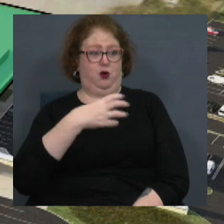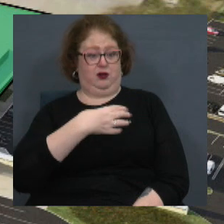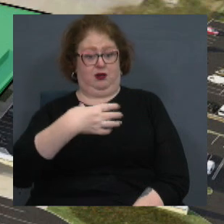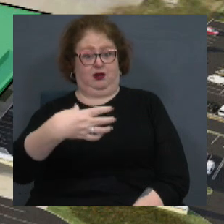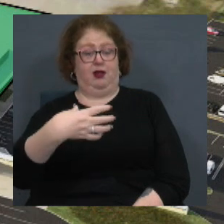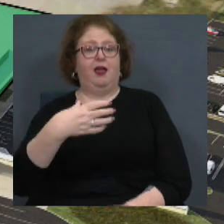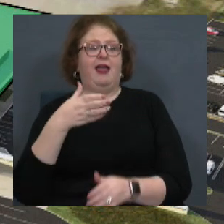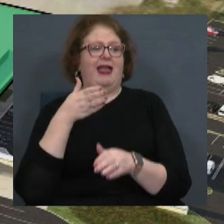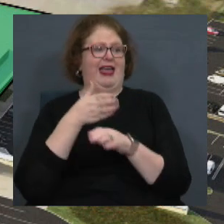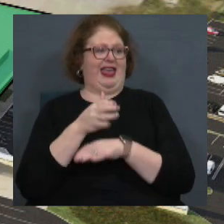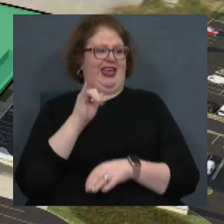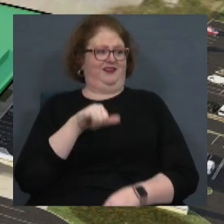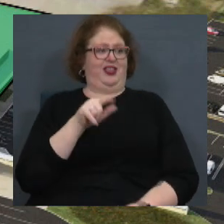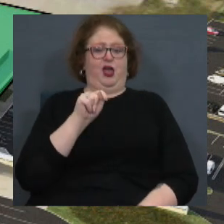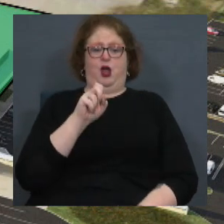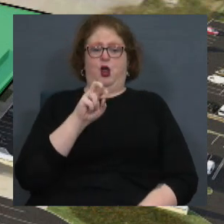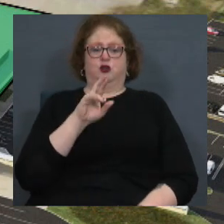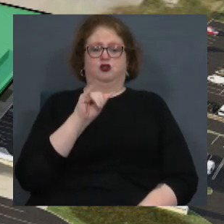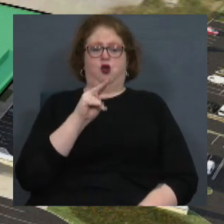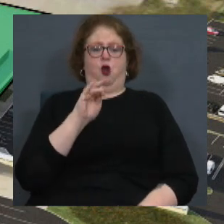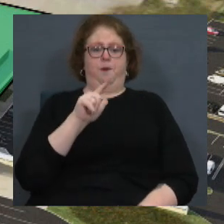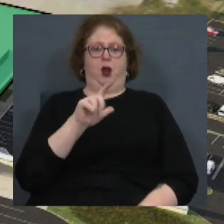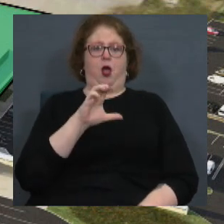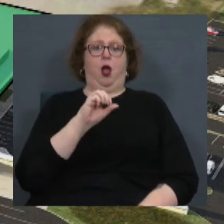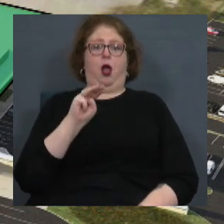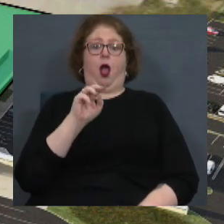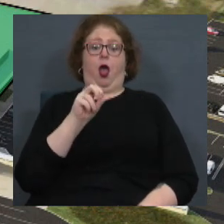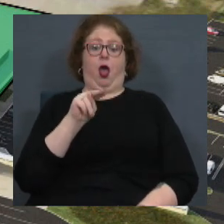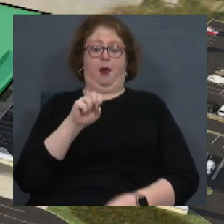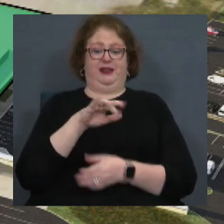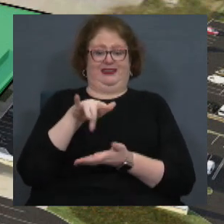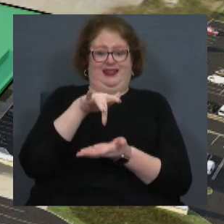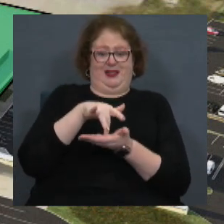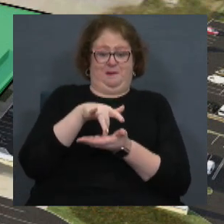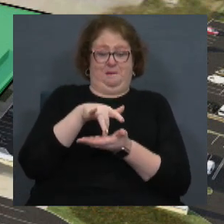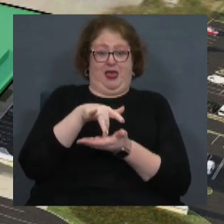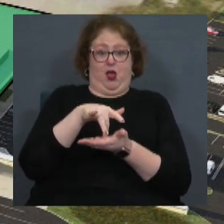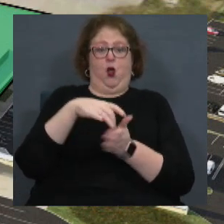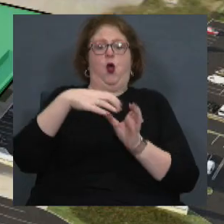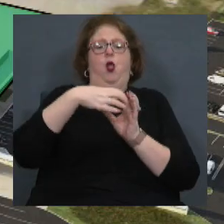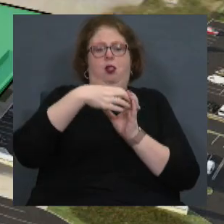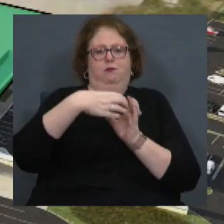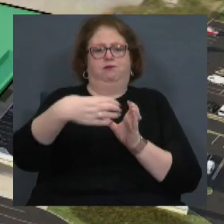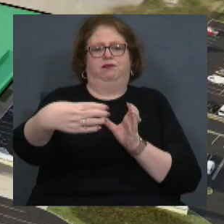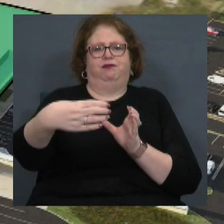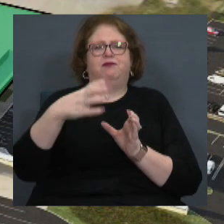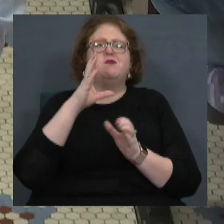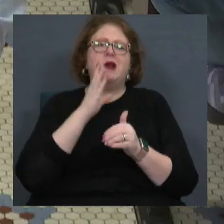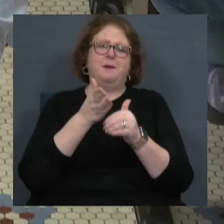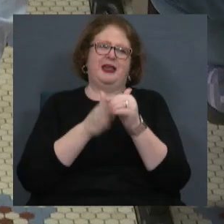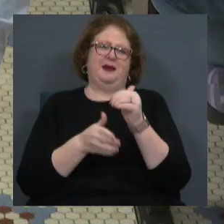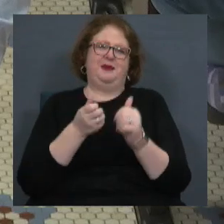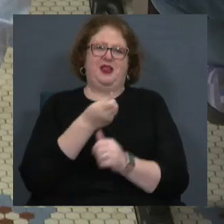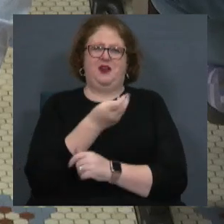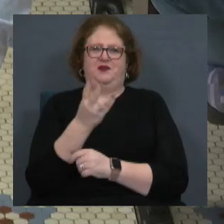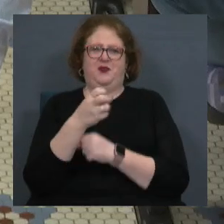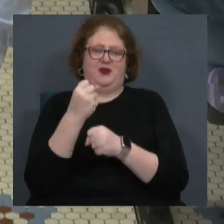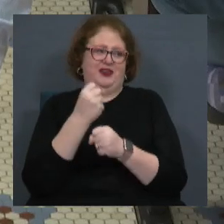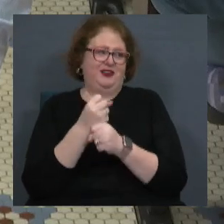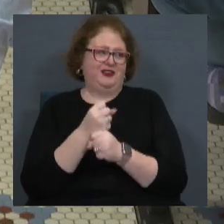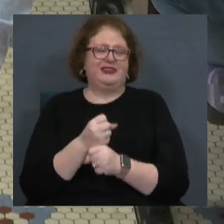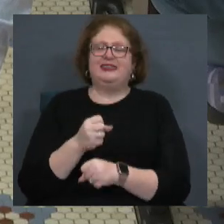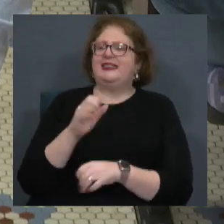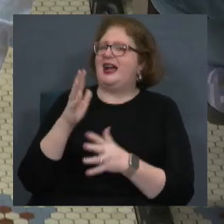terminal commons and the arrivals hall It's complete. will be completed. Few years? That timetable hasn't